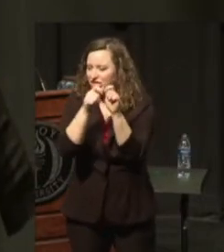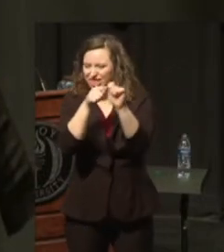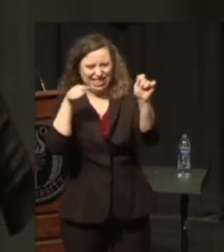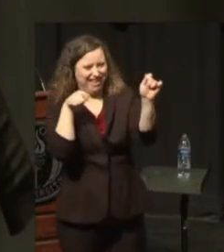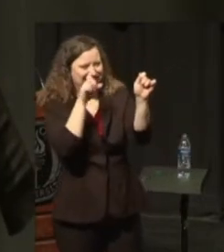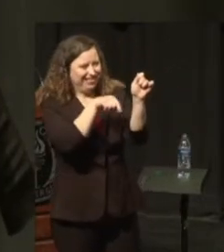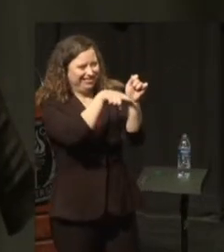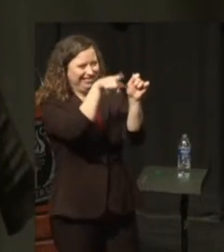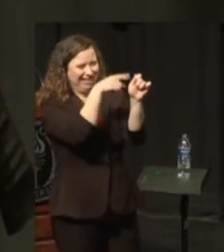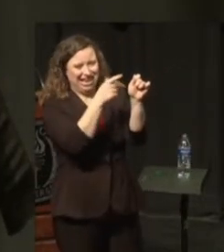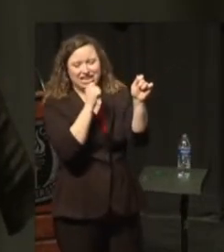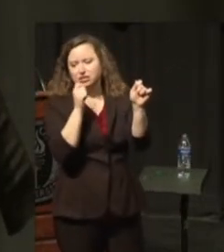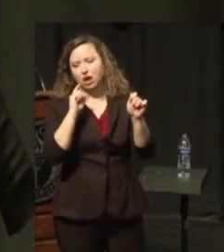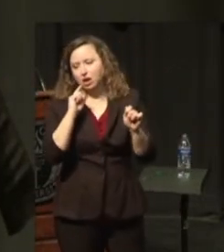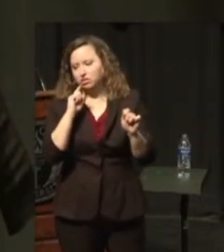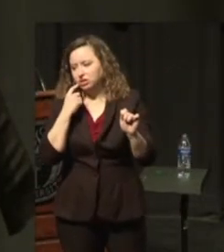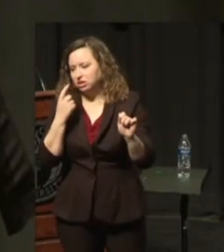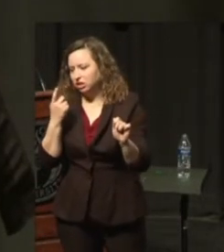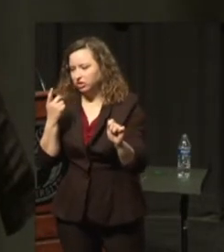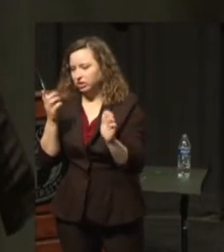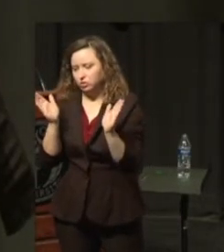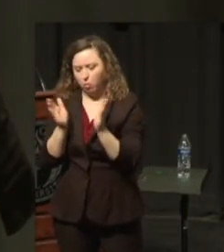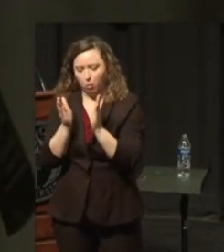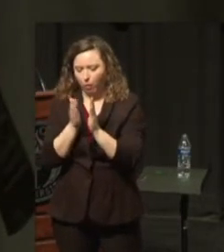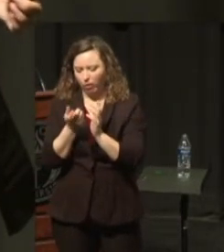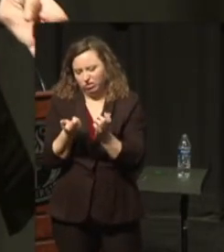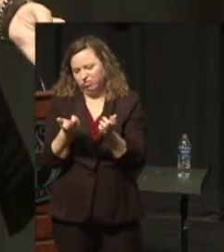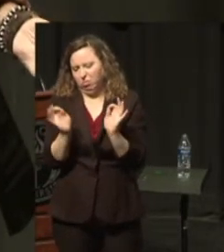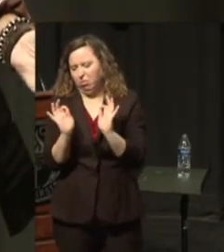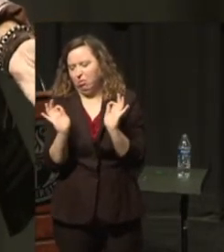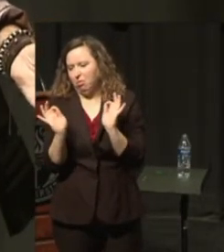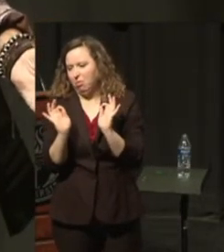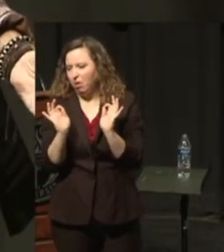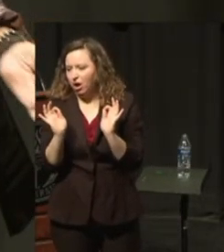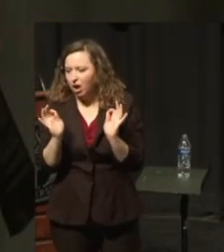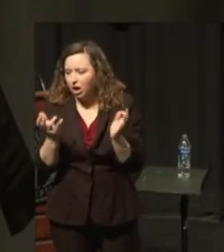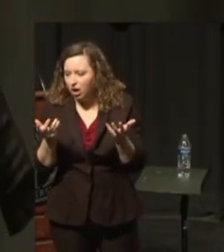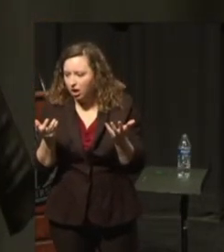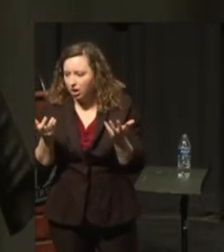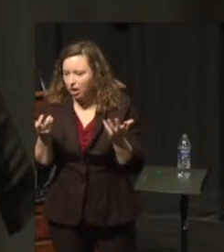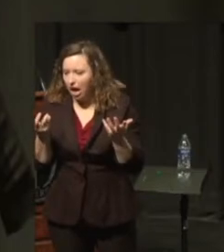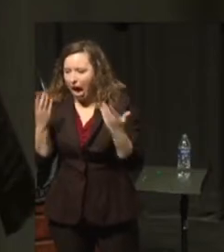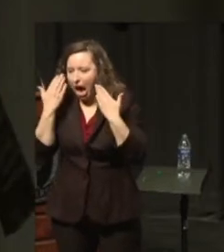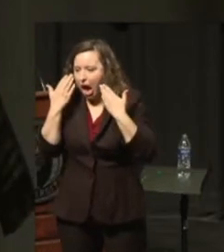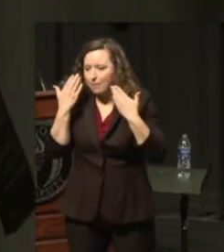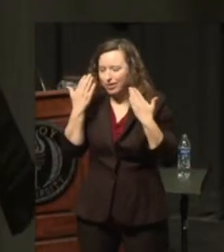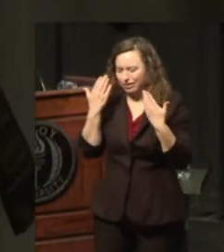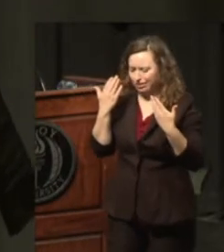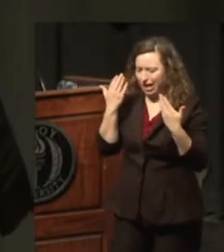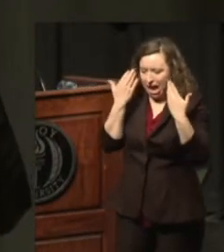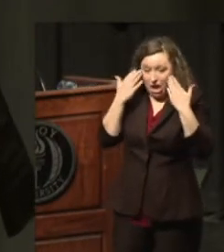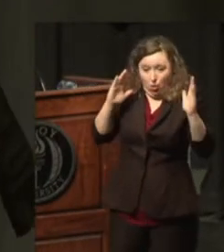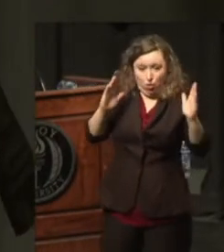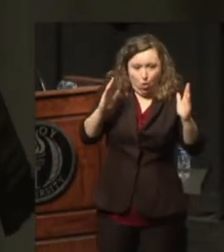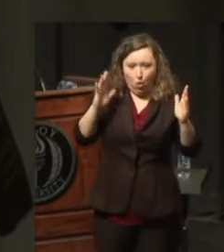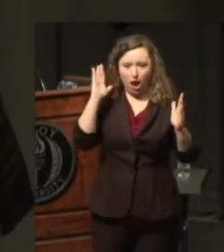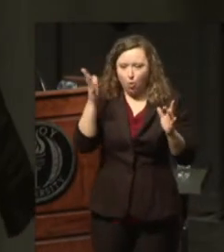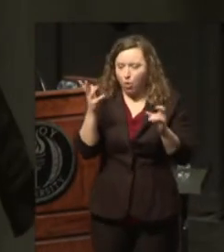this. And somehow he puts that stone in there. I don't know how. I'm not skilled at slingshots. And he,